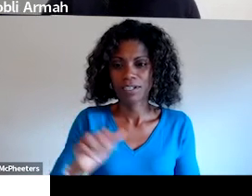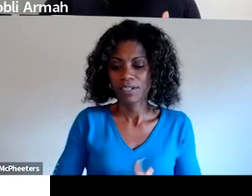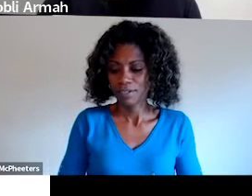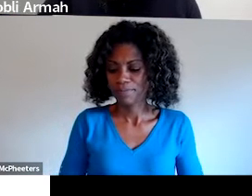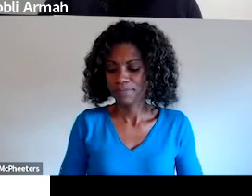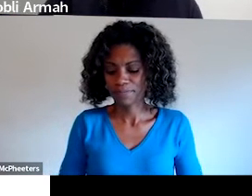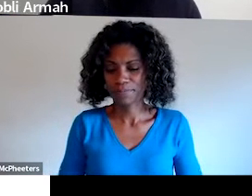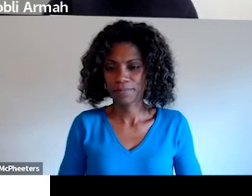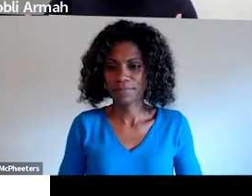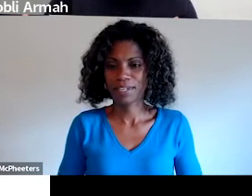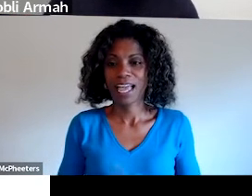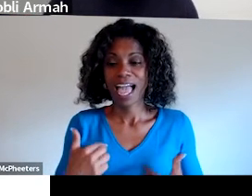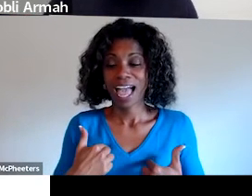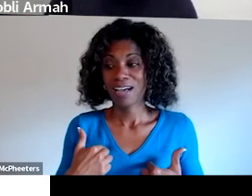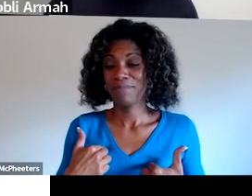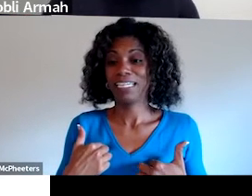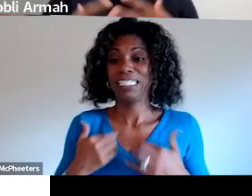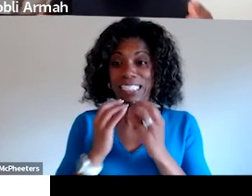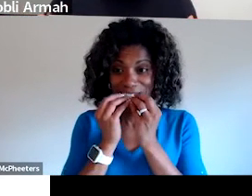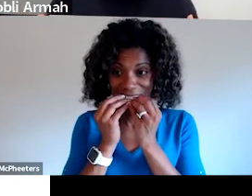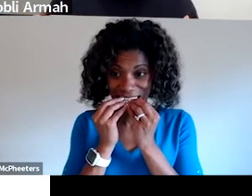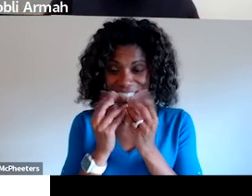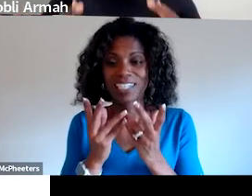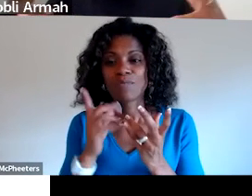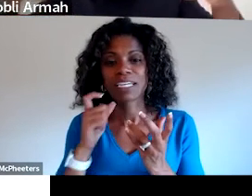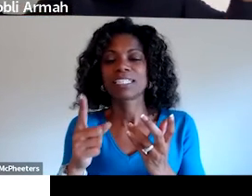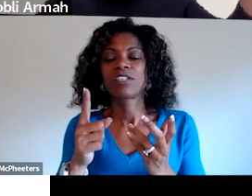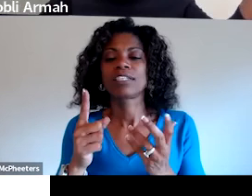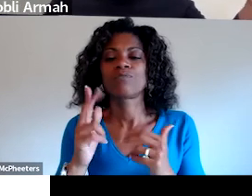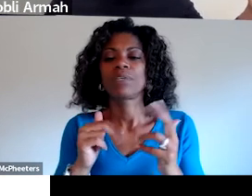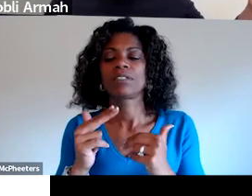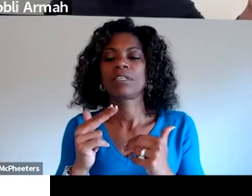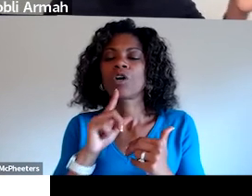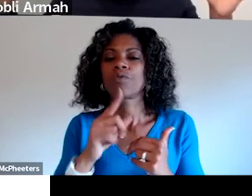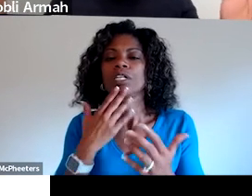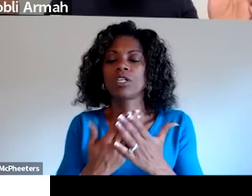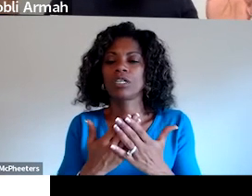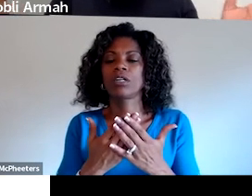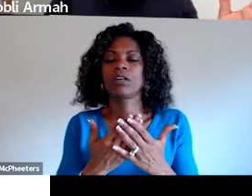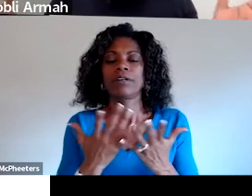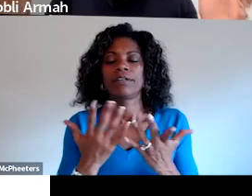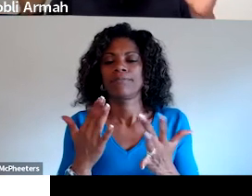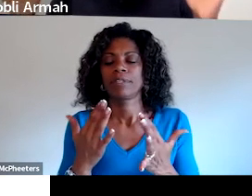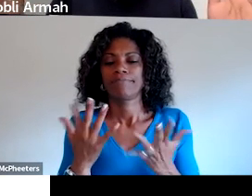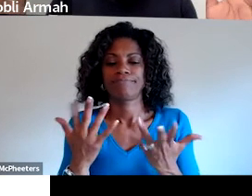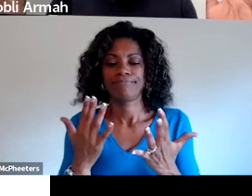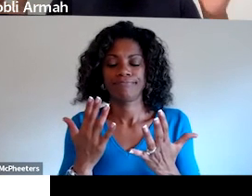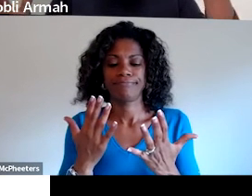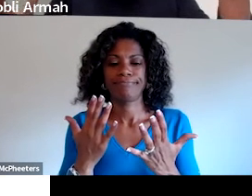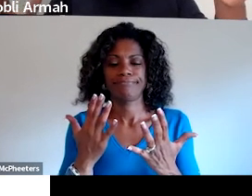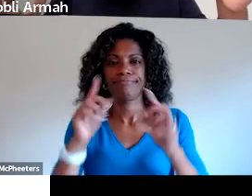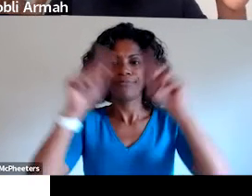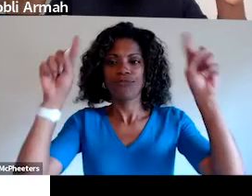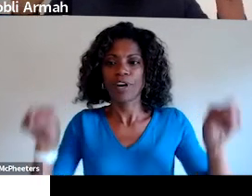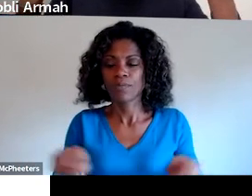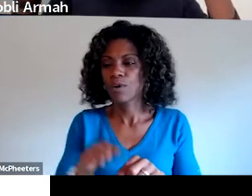at. I'm on the edge of my seat because I think he's built a beautiful framework for a multiracial society. The belonging framework, I'm a fan of it. Let me put